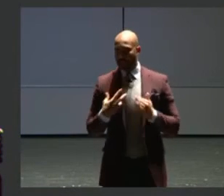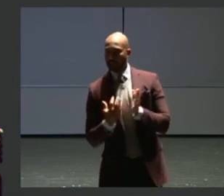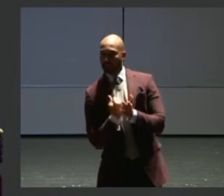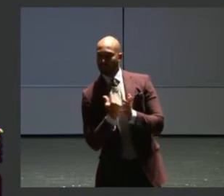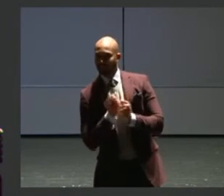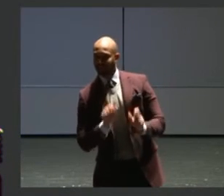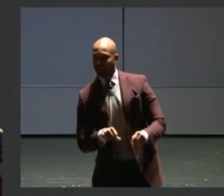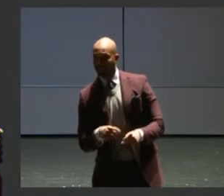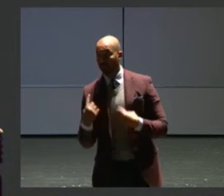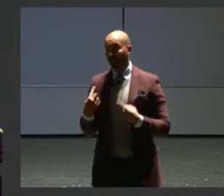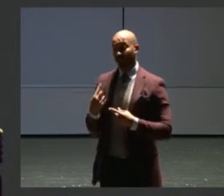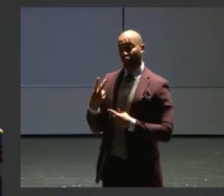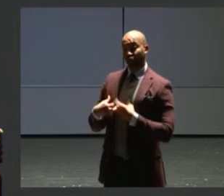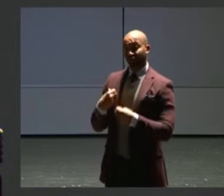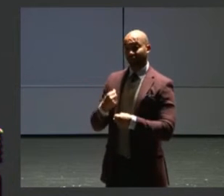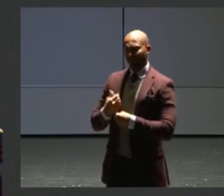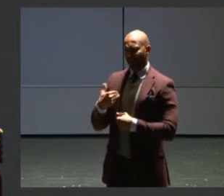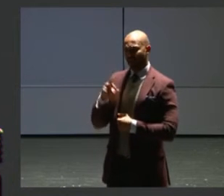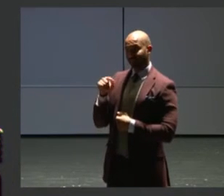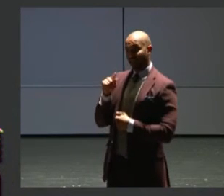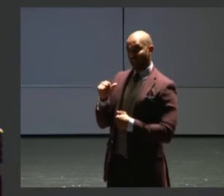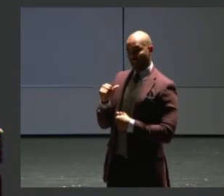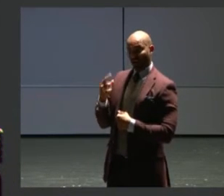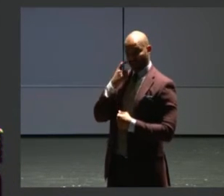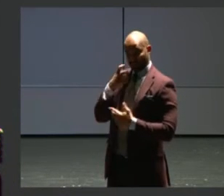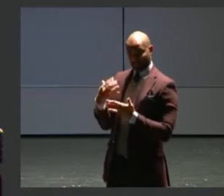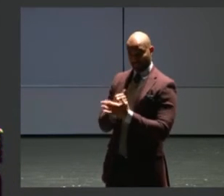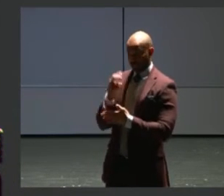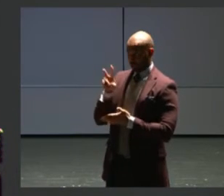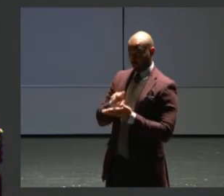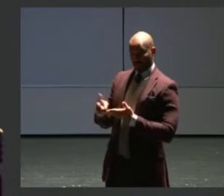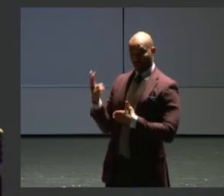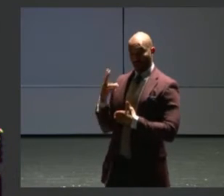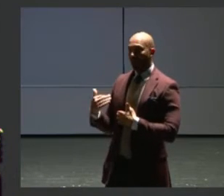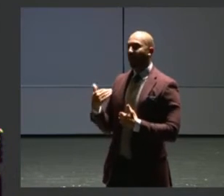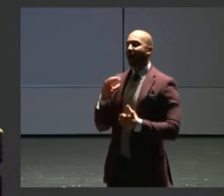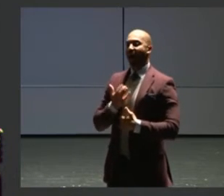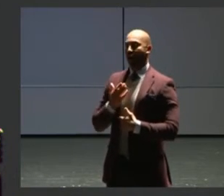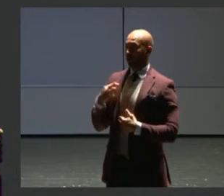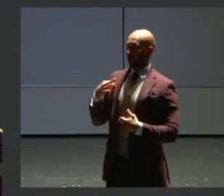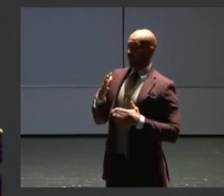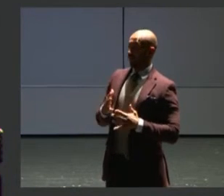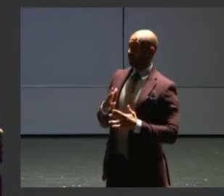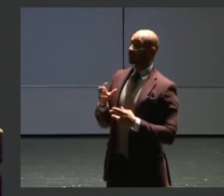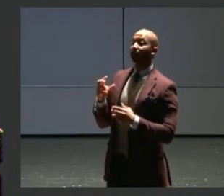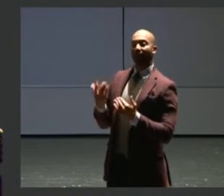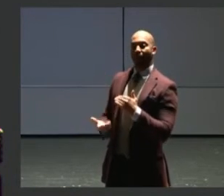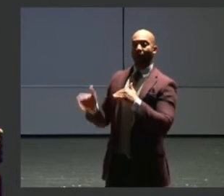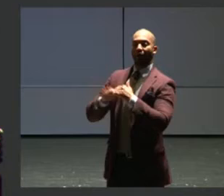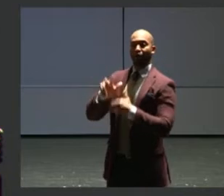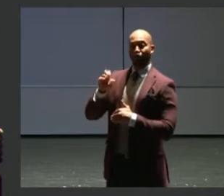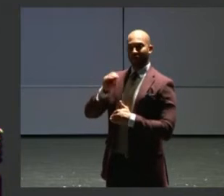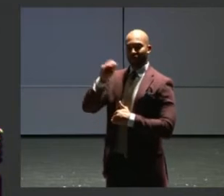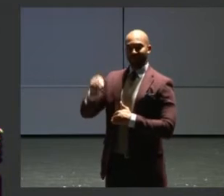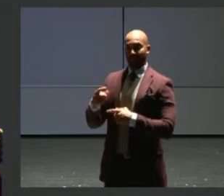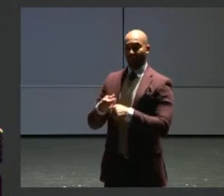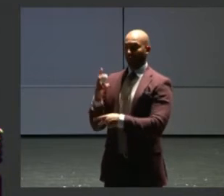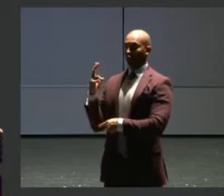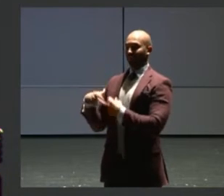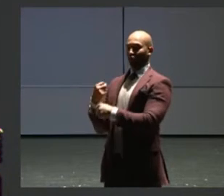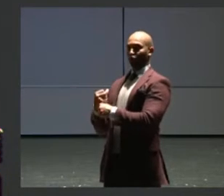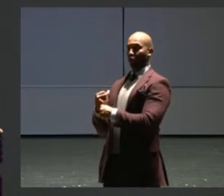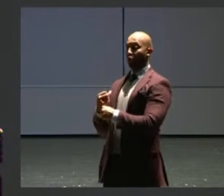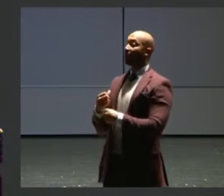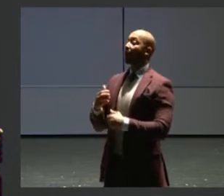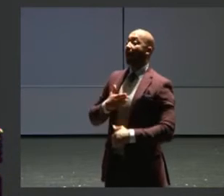2 years, including data that is current as of this week. Our applications are up over 30% from 2 years ago. Our admits